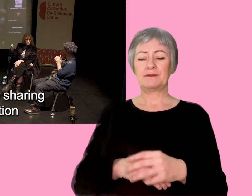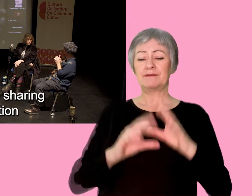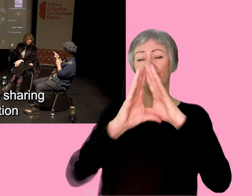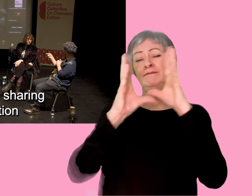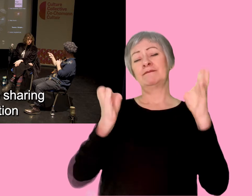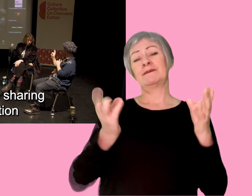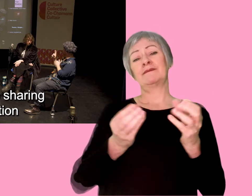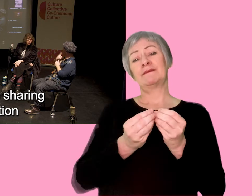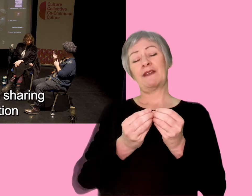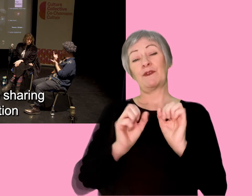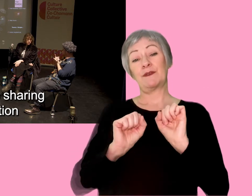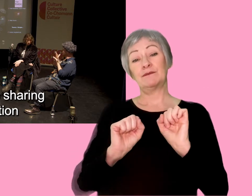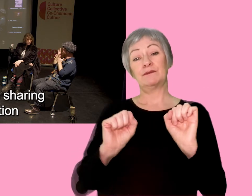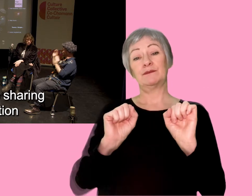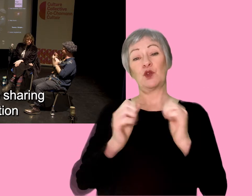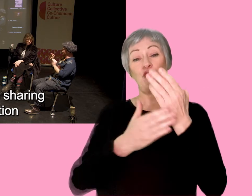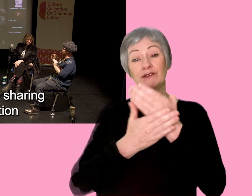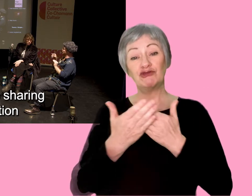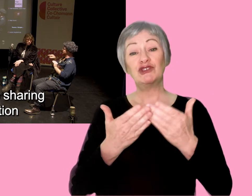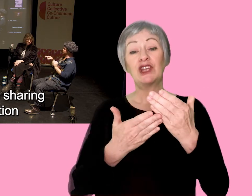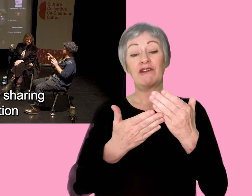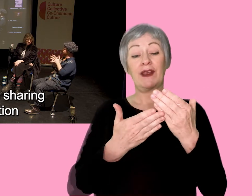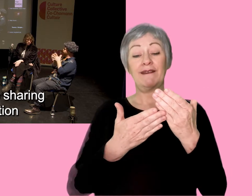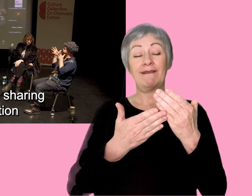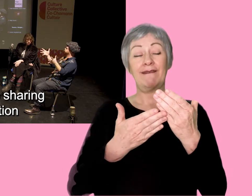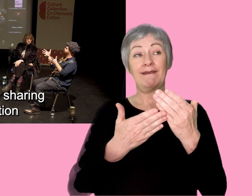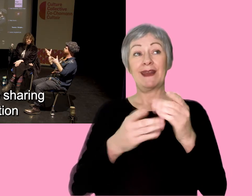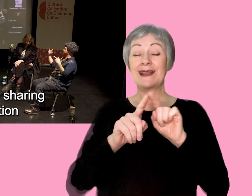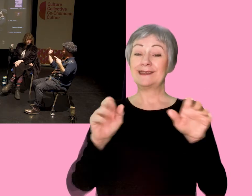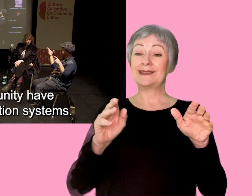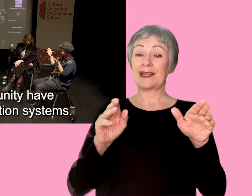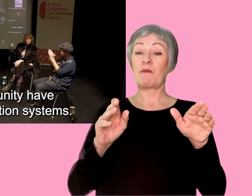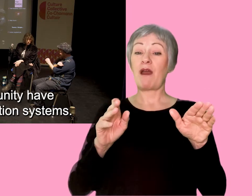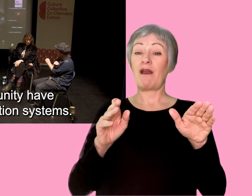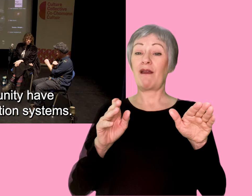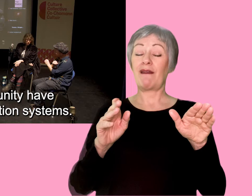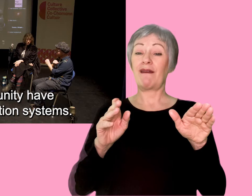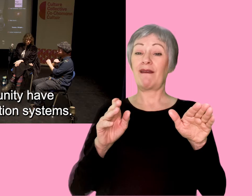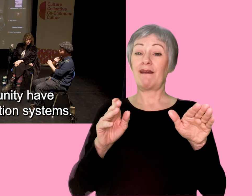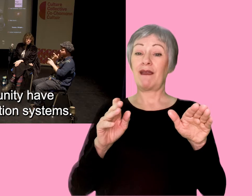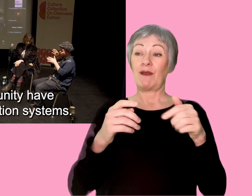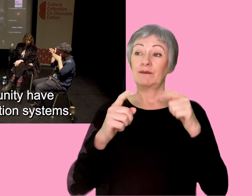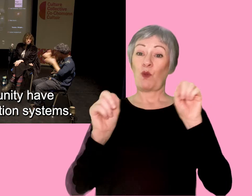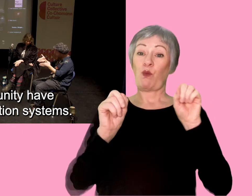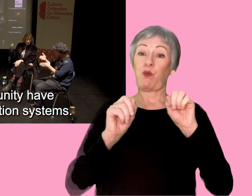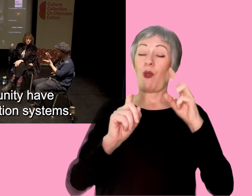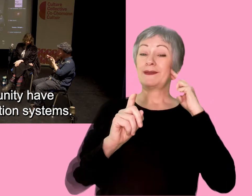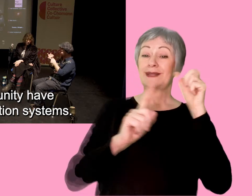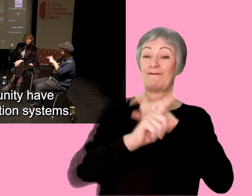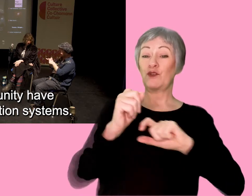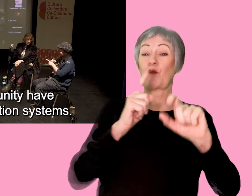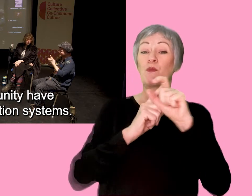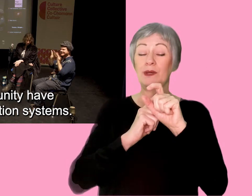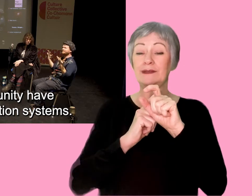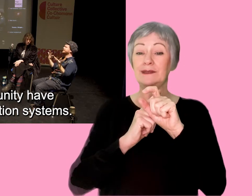Everything that you're sharing is a similar reflection to what the deaf community have experienced